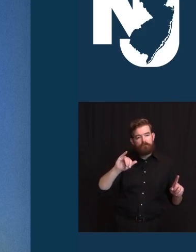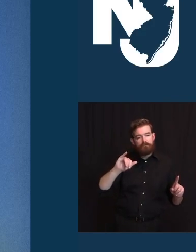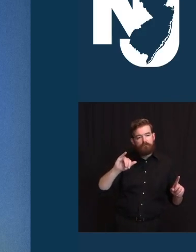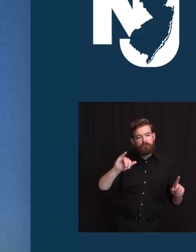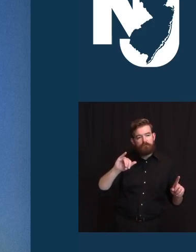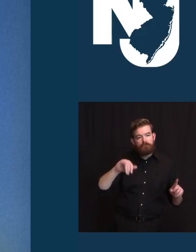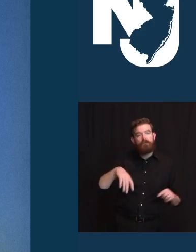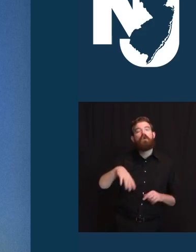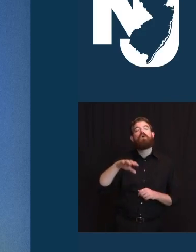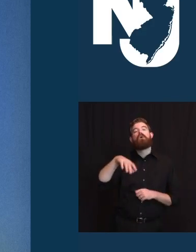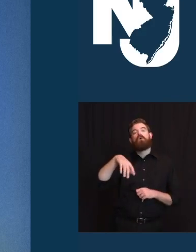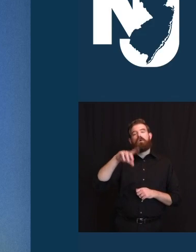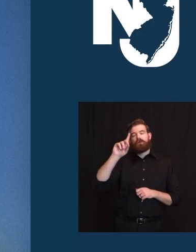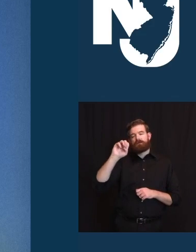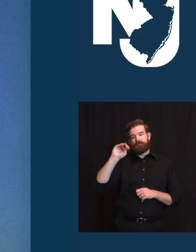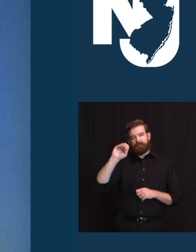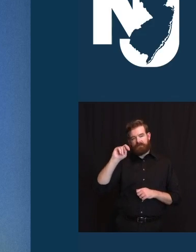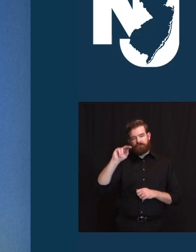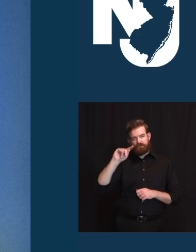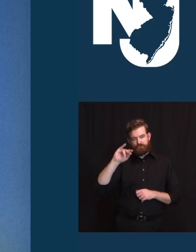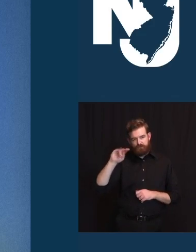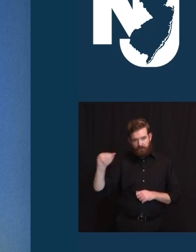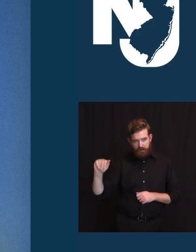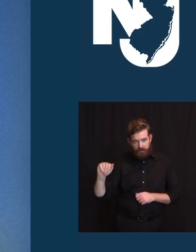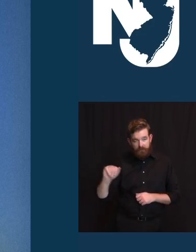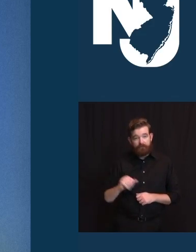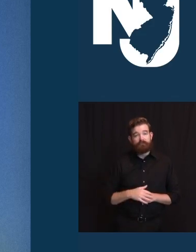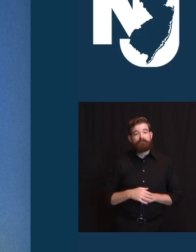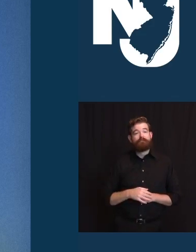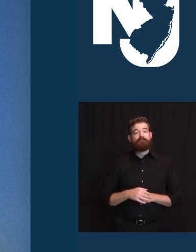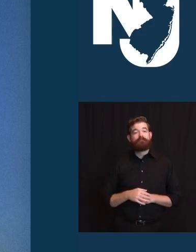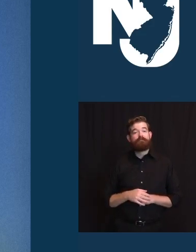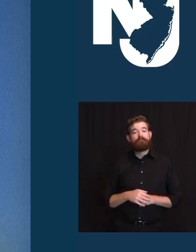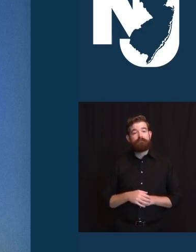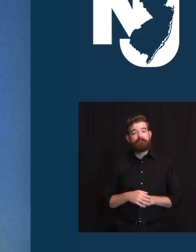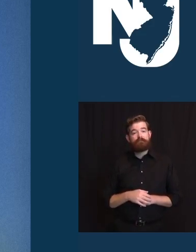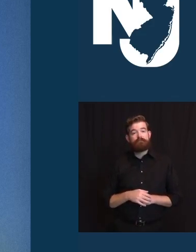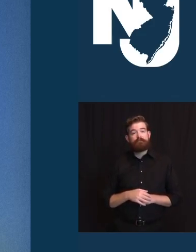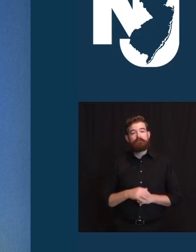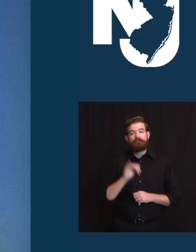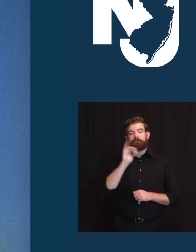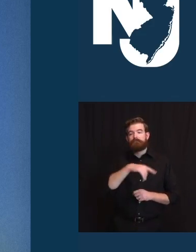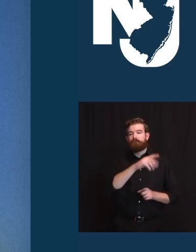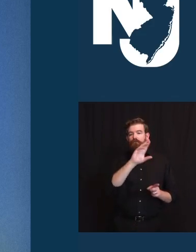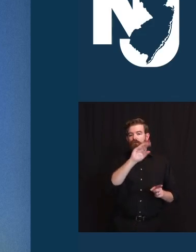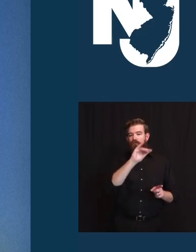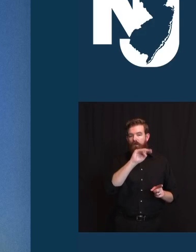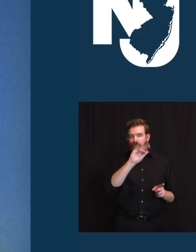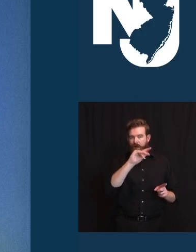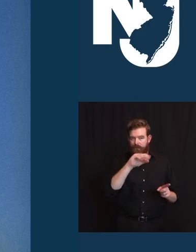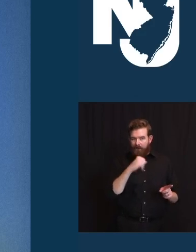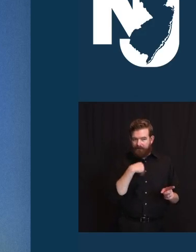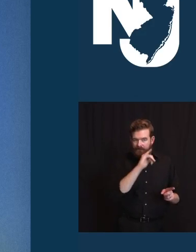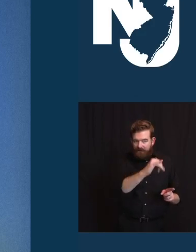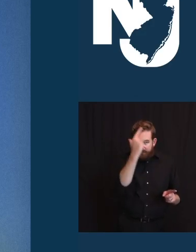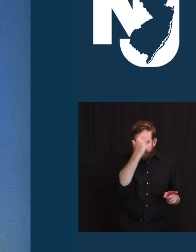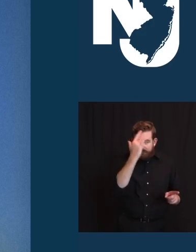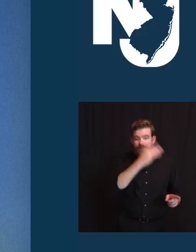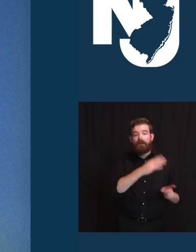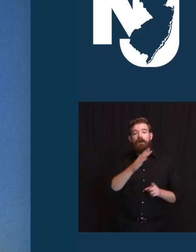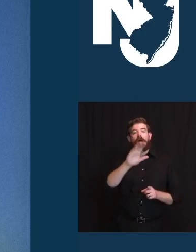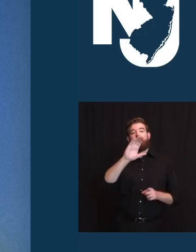Robin Williams, Casey Kasem, among others. And it's something that we need to speak about. Now, Tom Seaver, as far as I know, did not live in New Jersey